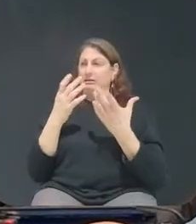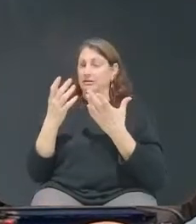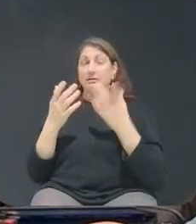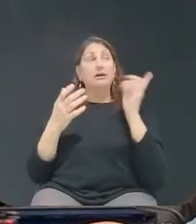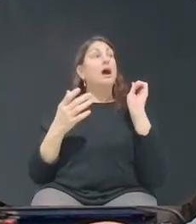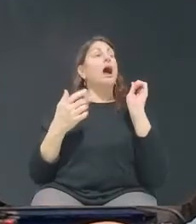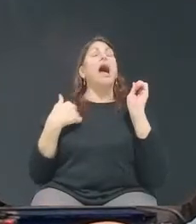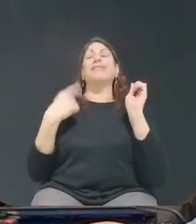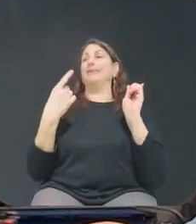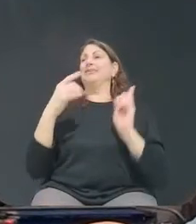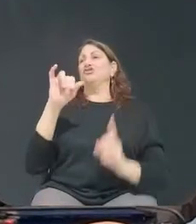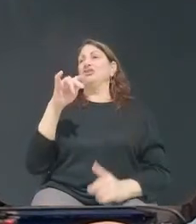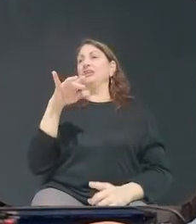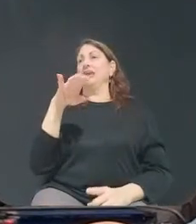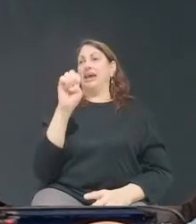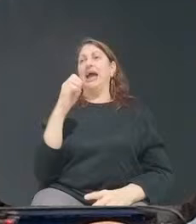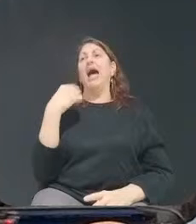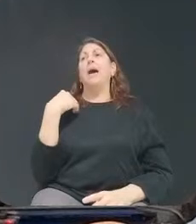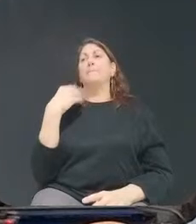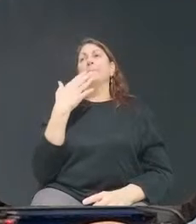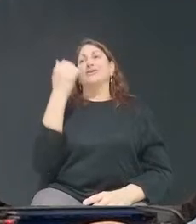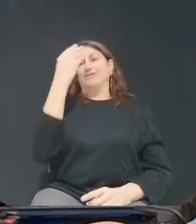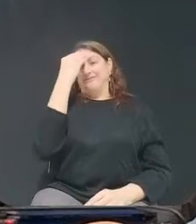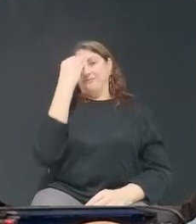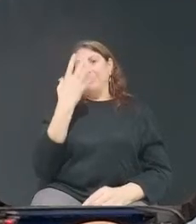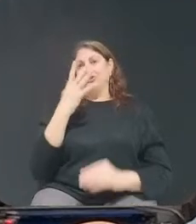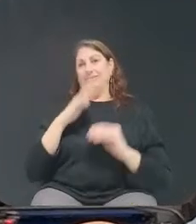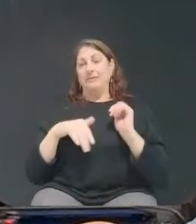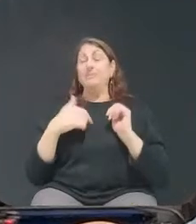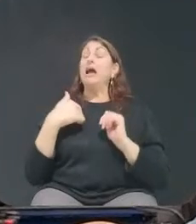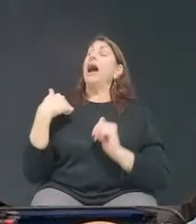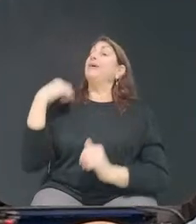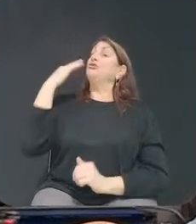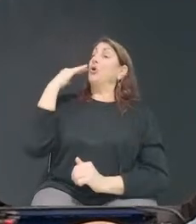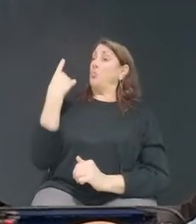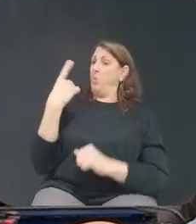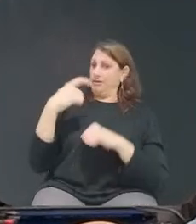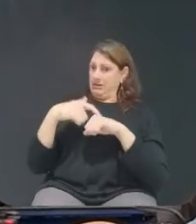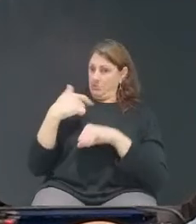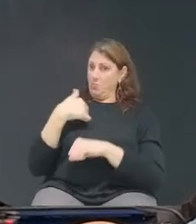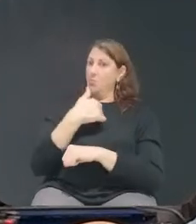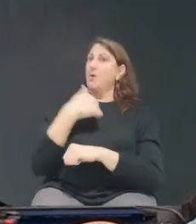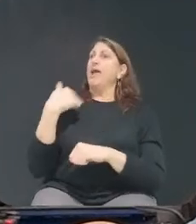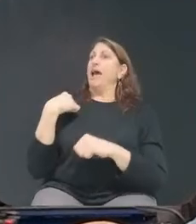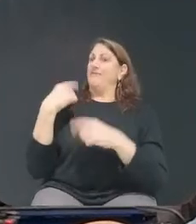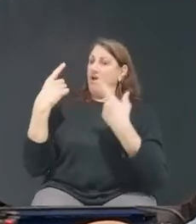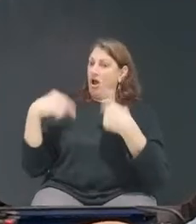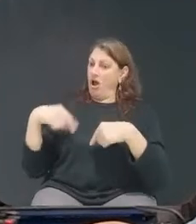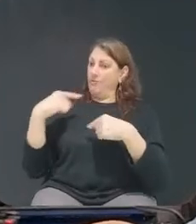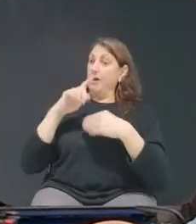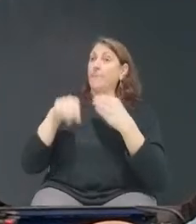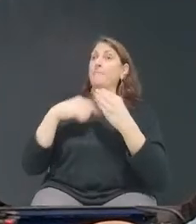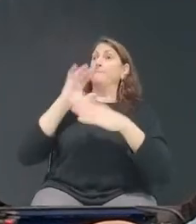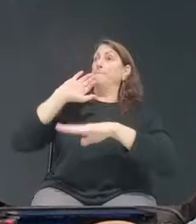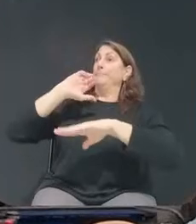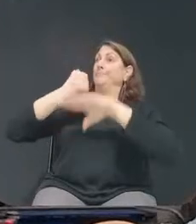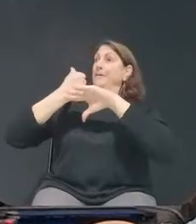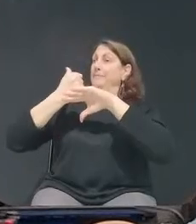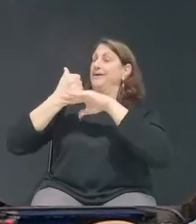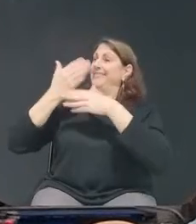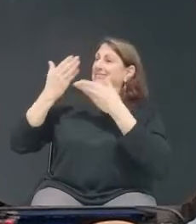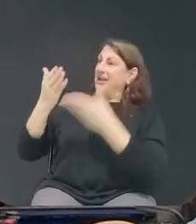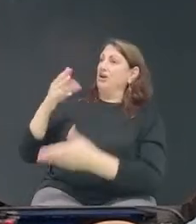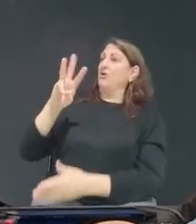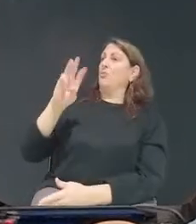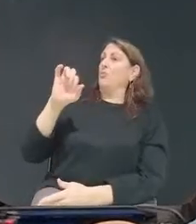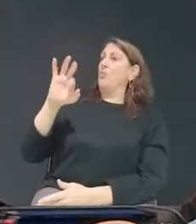Jeanie probably has more to say on that. I do know that at one point there was an argument about having them at Westlake. They wanted public, you know, early